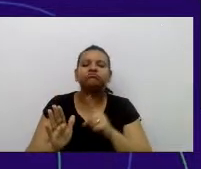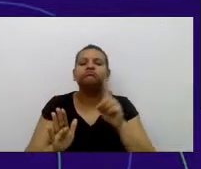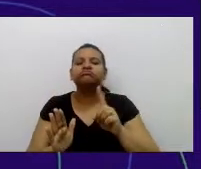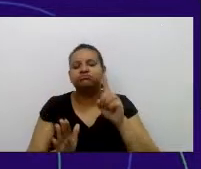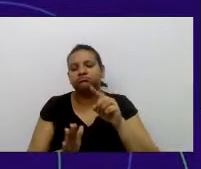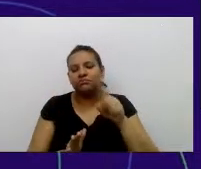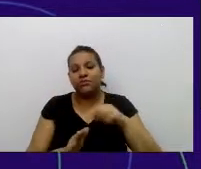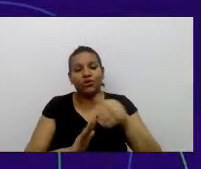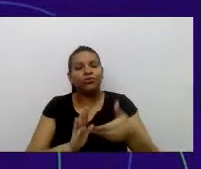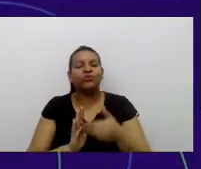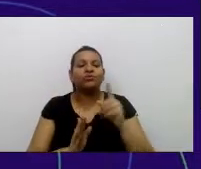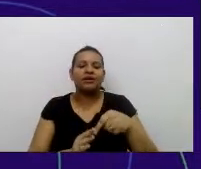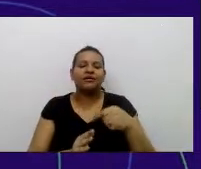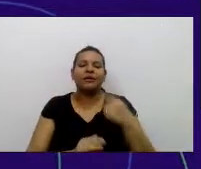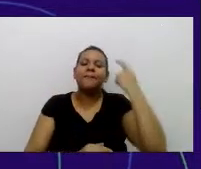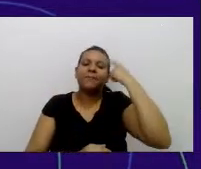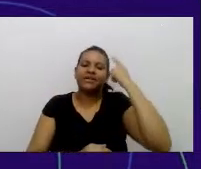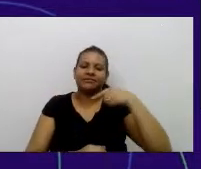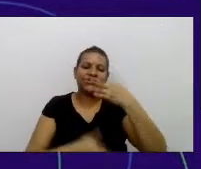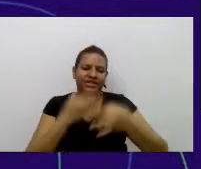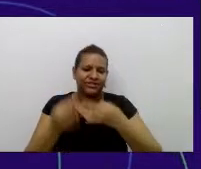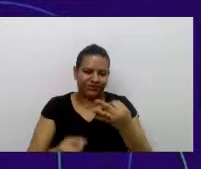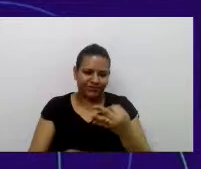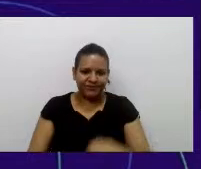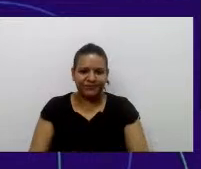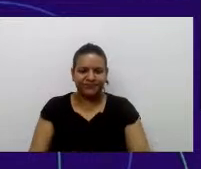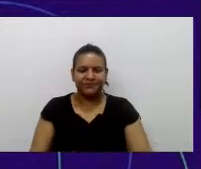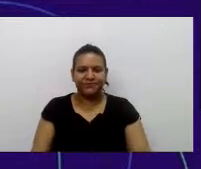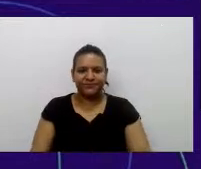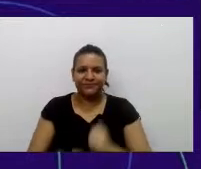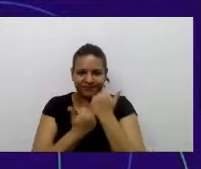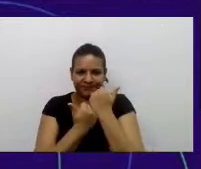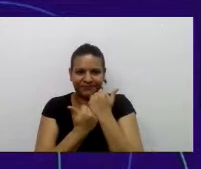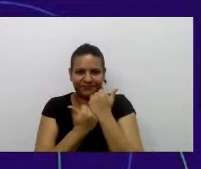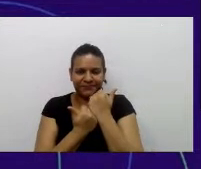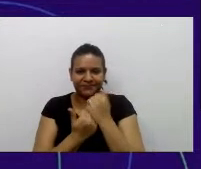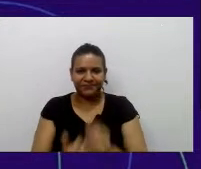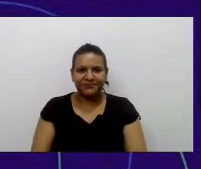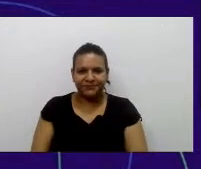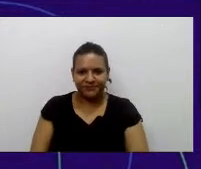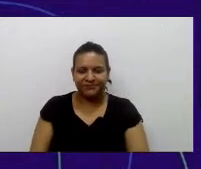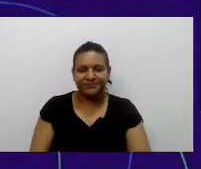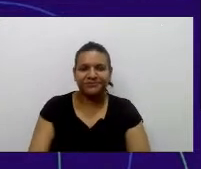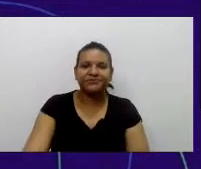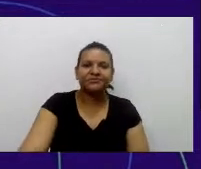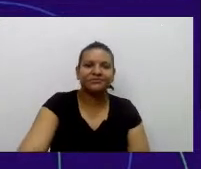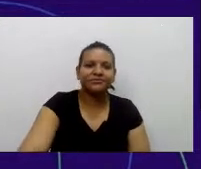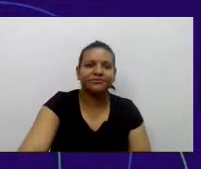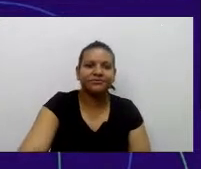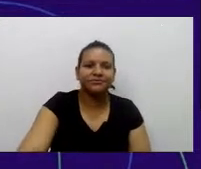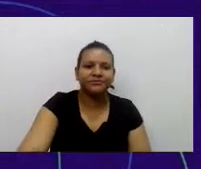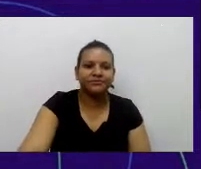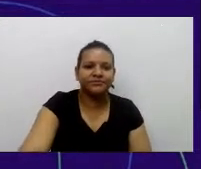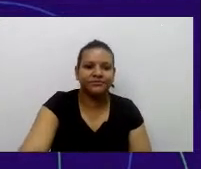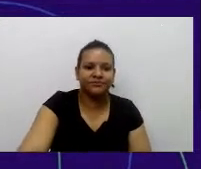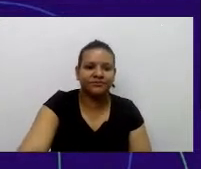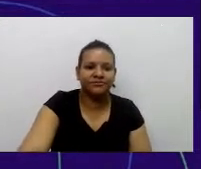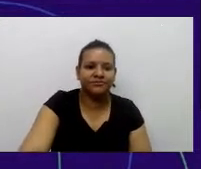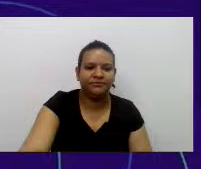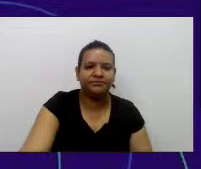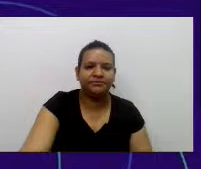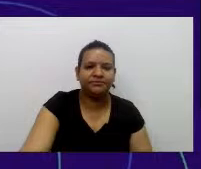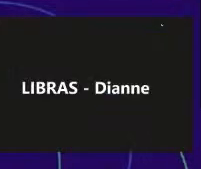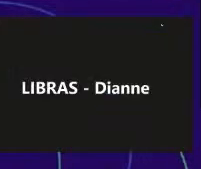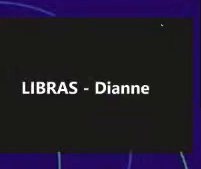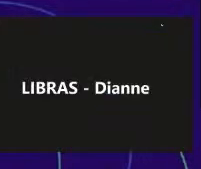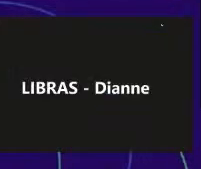Exactly. I think I'm like you. I think with any new technology, we tend to be defensive, apprehensive about using